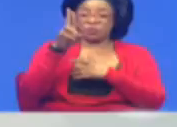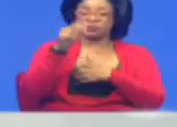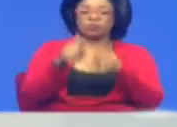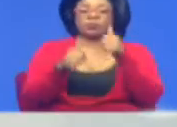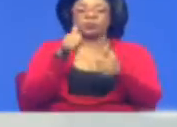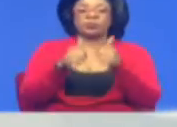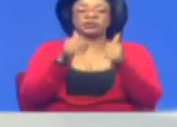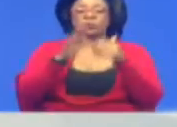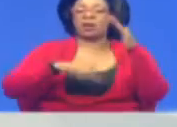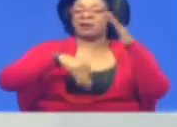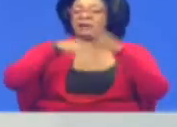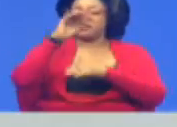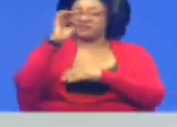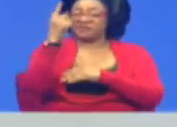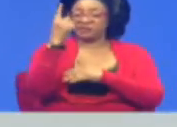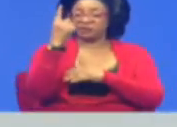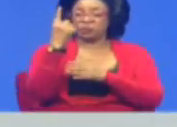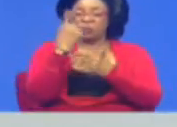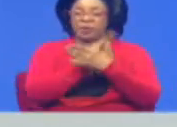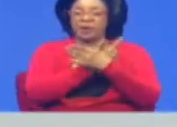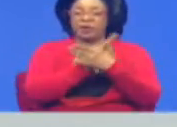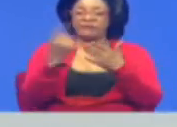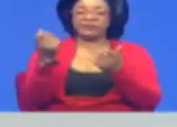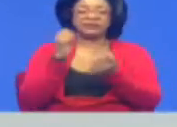first week of December.